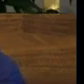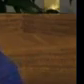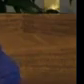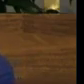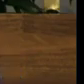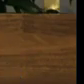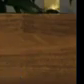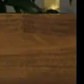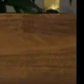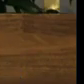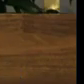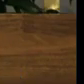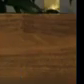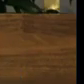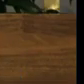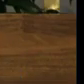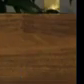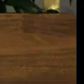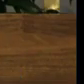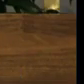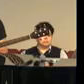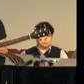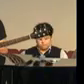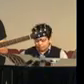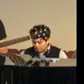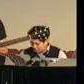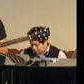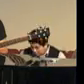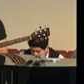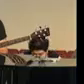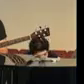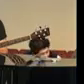to God. Amen.